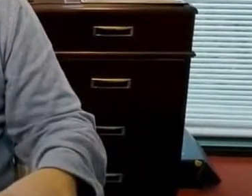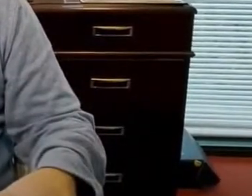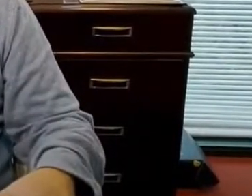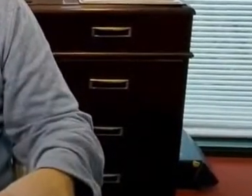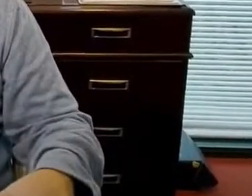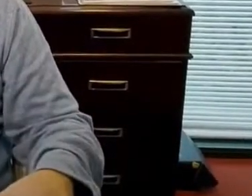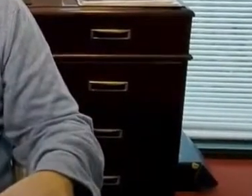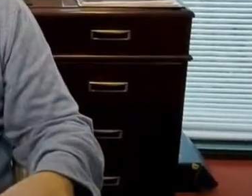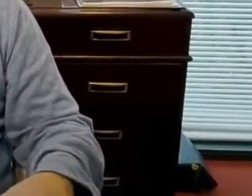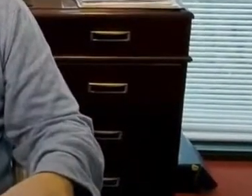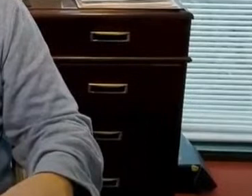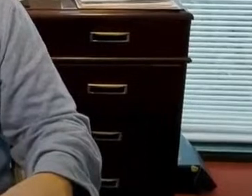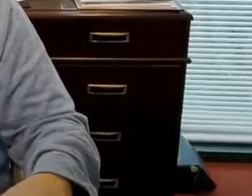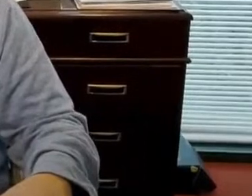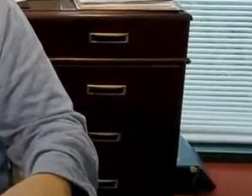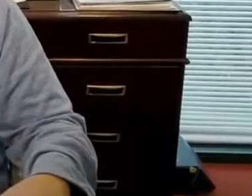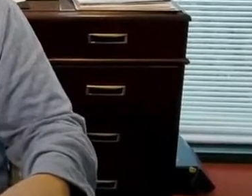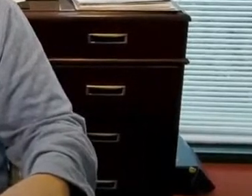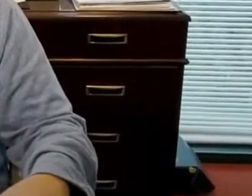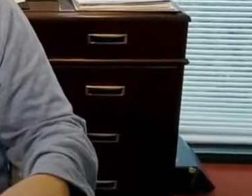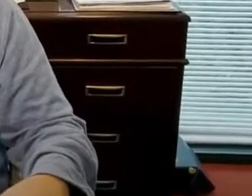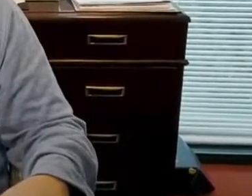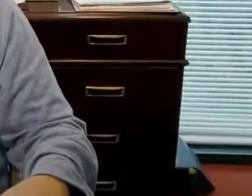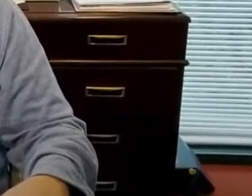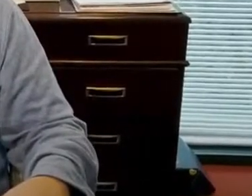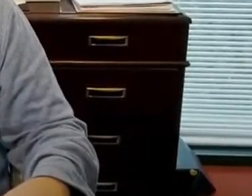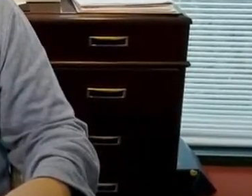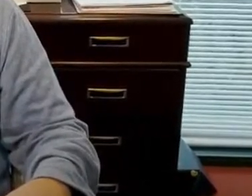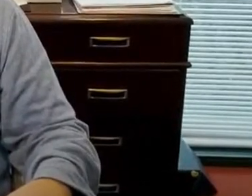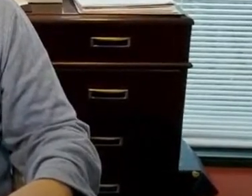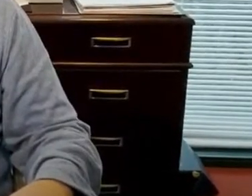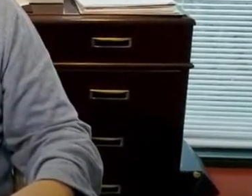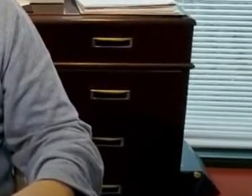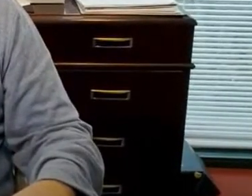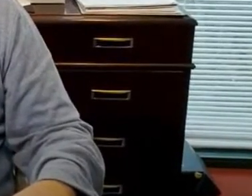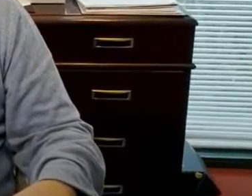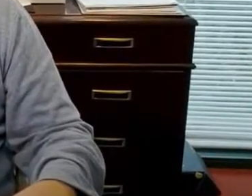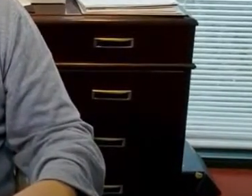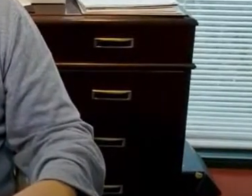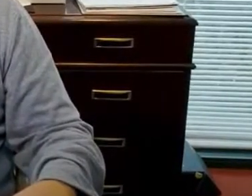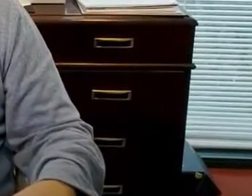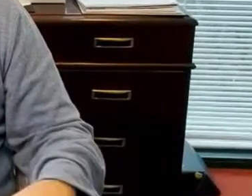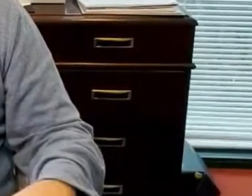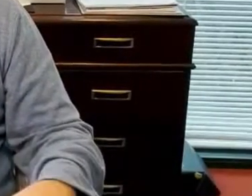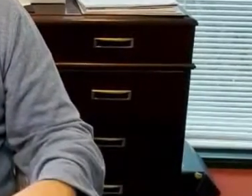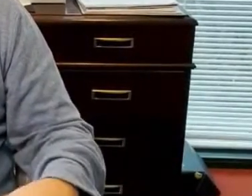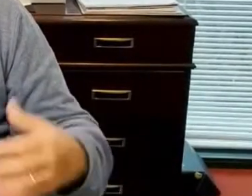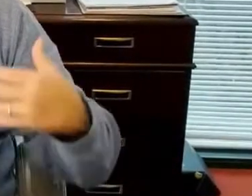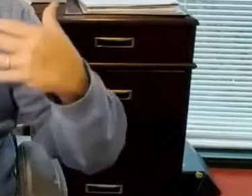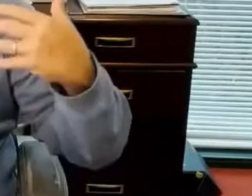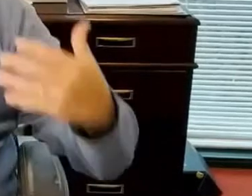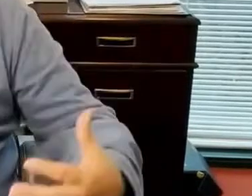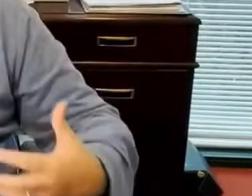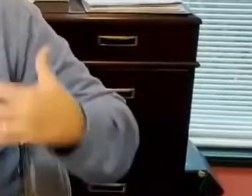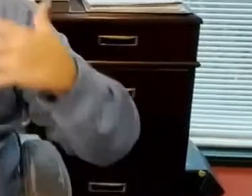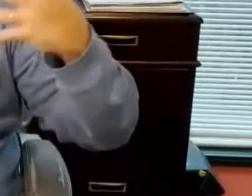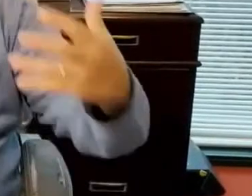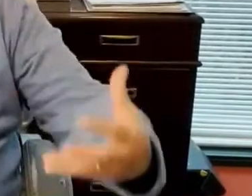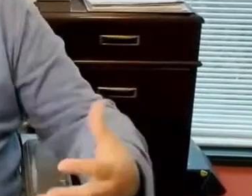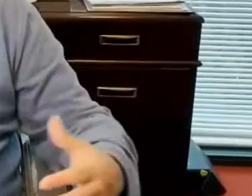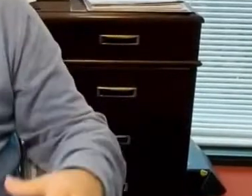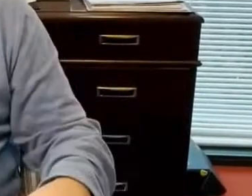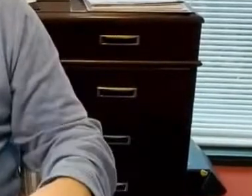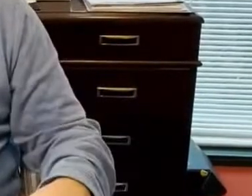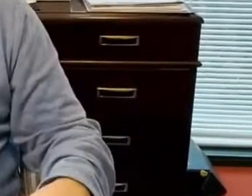at the same time. Two, what we have seen is a big effort on workforce development,